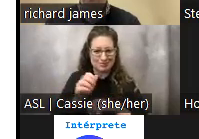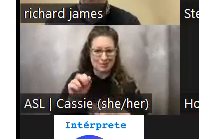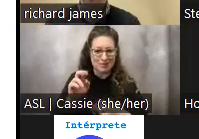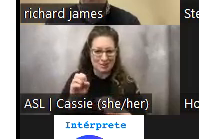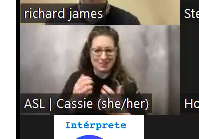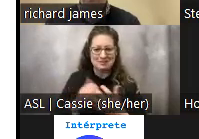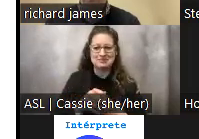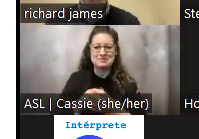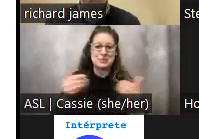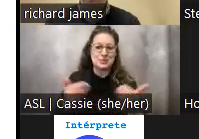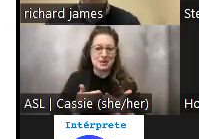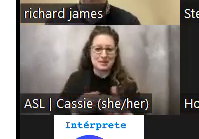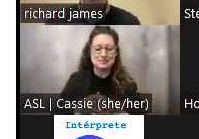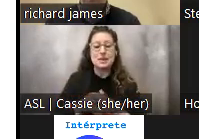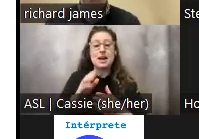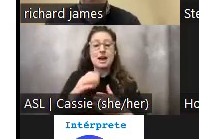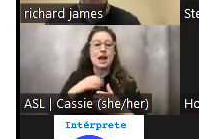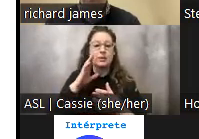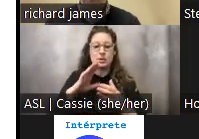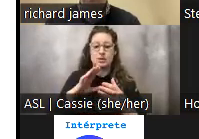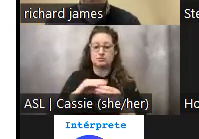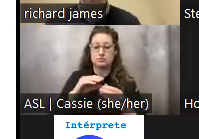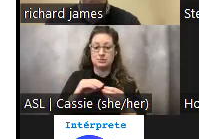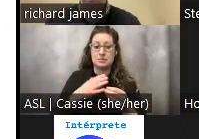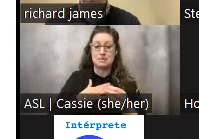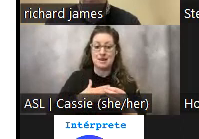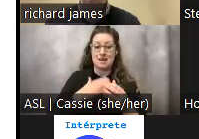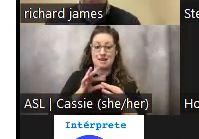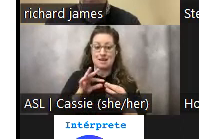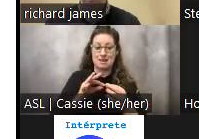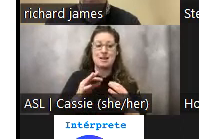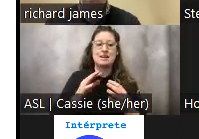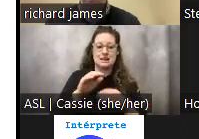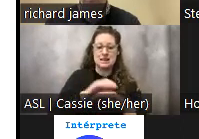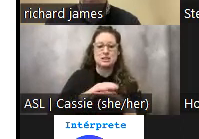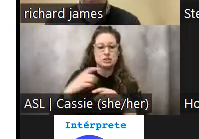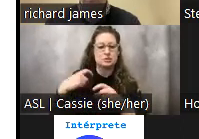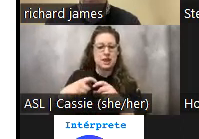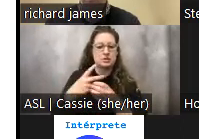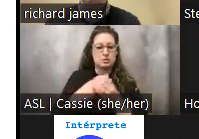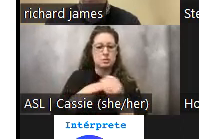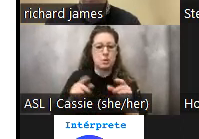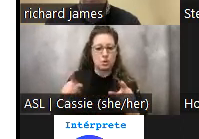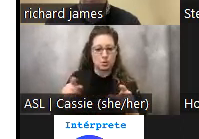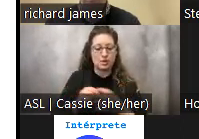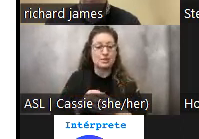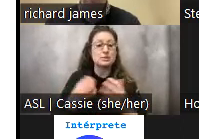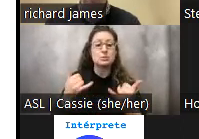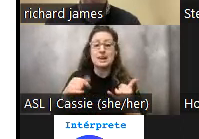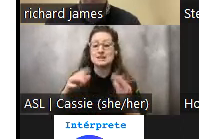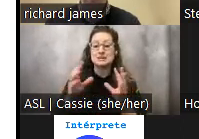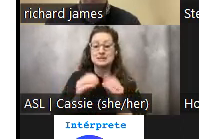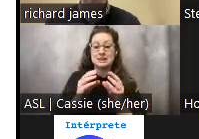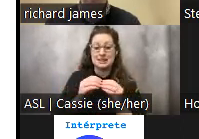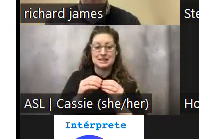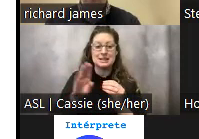going to do this message in English and in Spanish. So we are having a bilingual meeting. We'll be